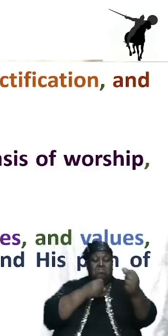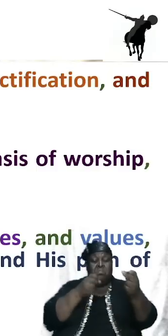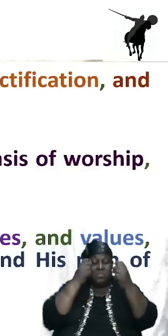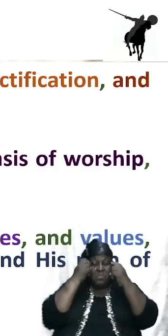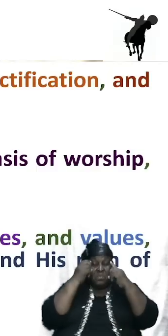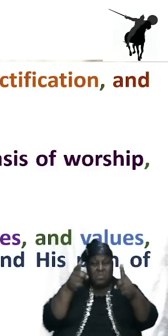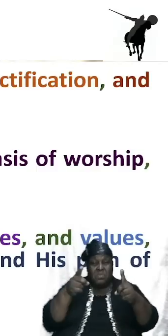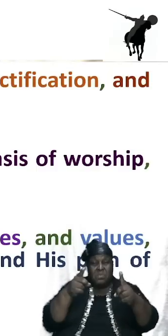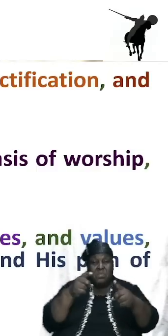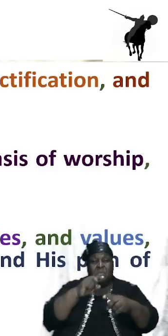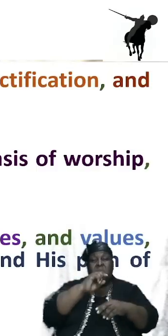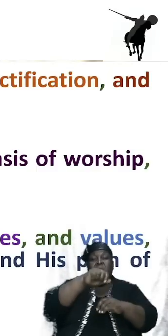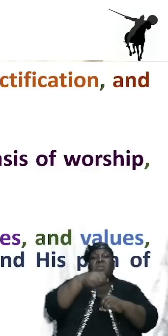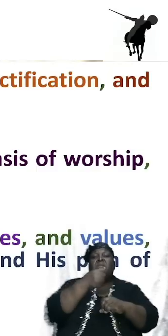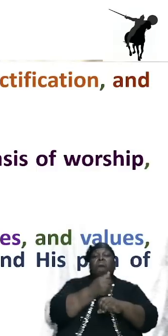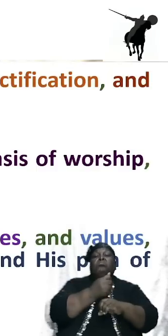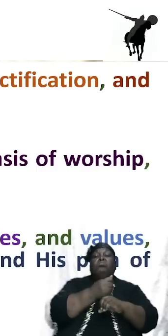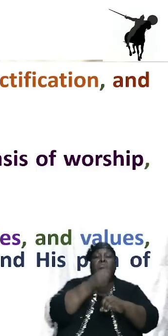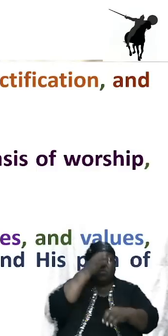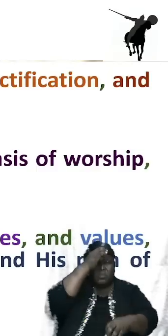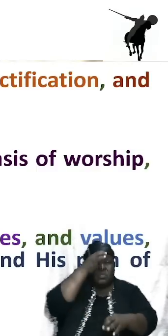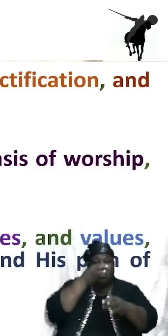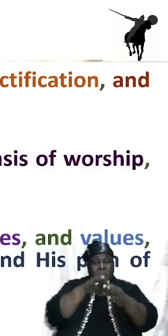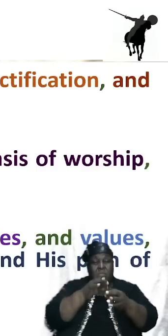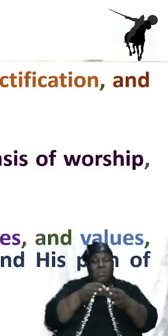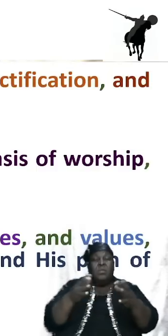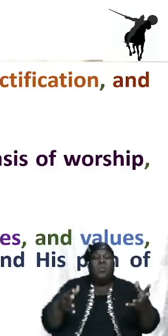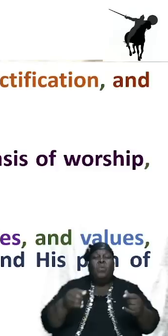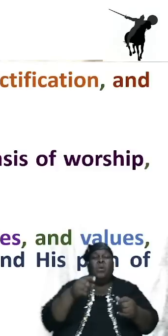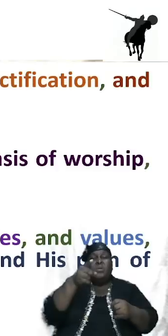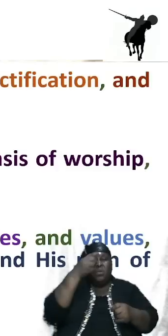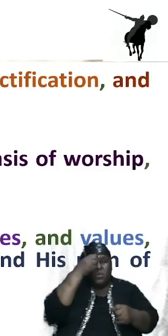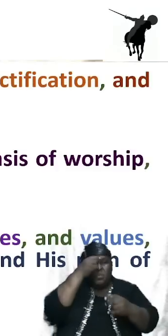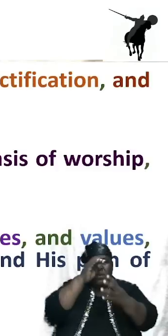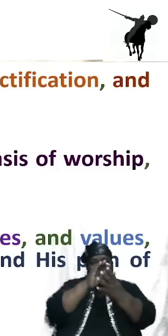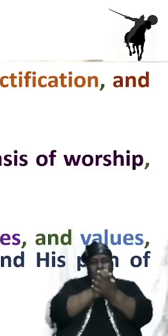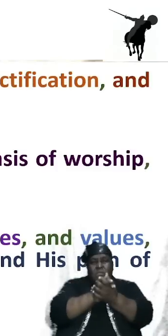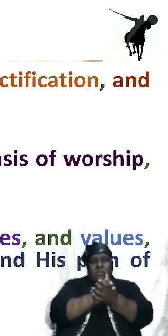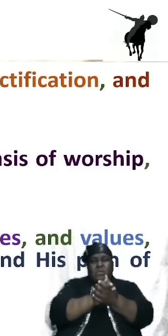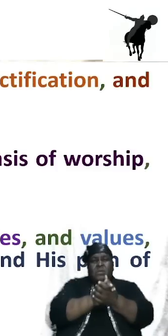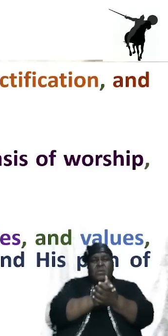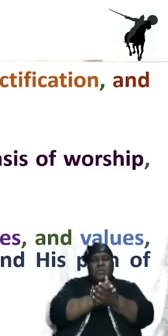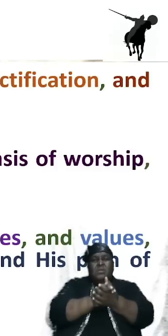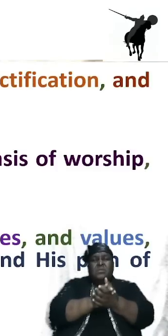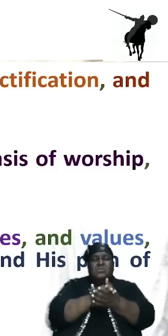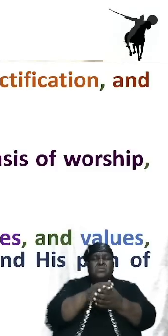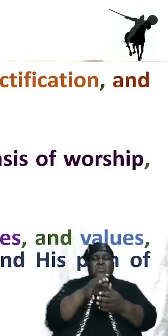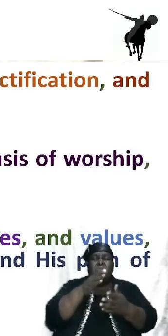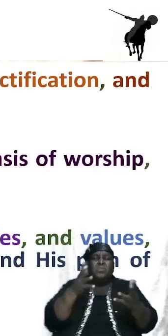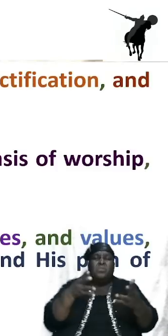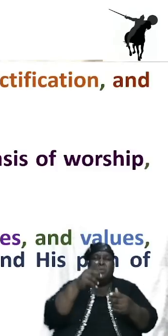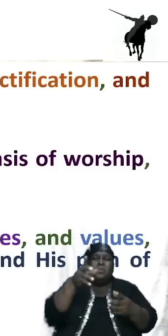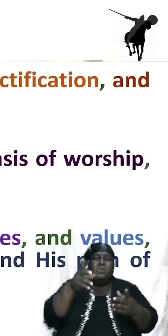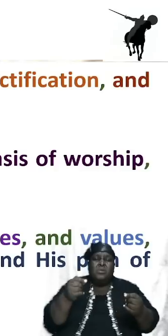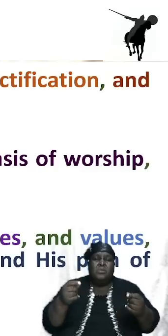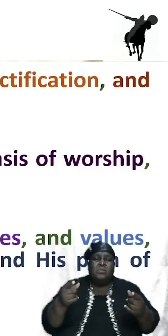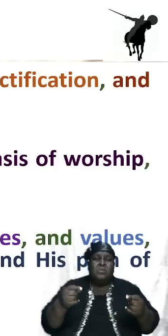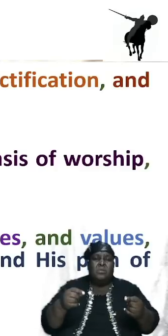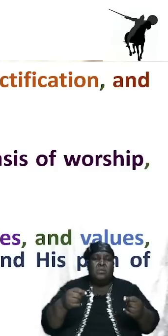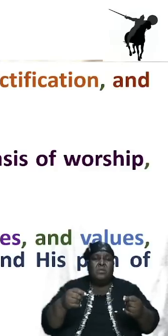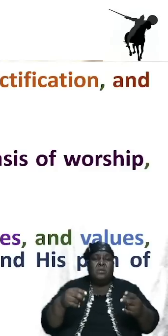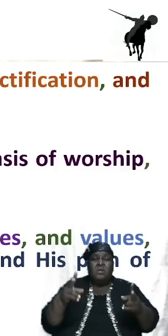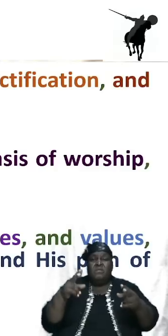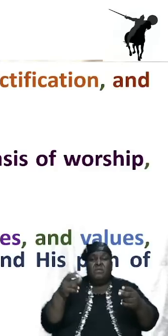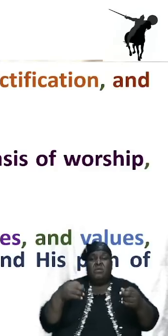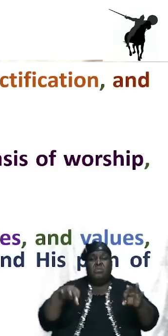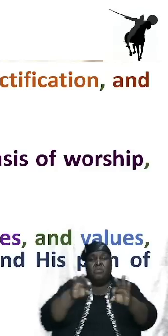the foundation of faith. Amen. What you believe determines what you do. Amen. And therefore, it's very important when you hold on to